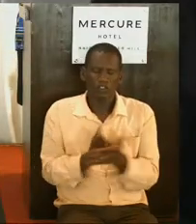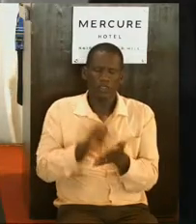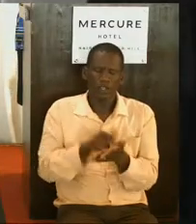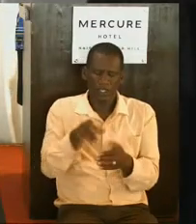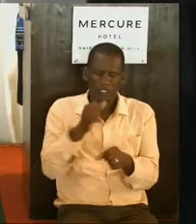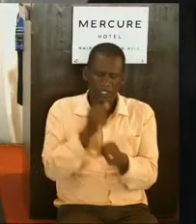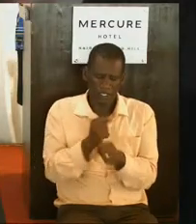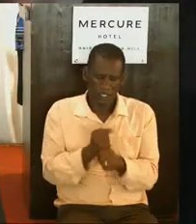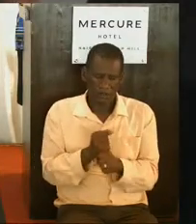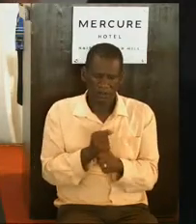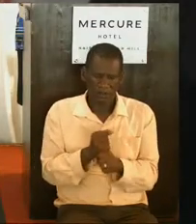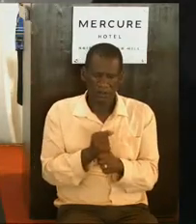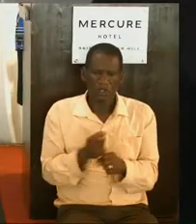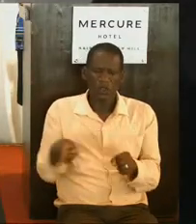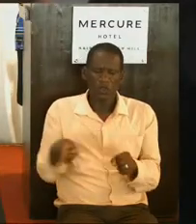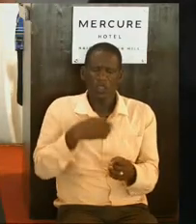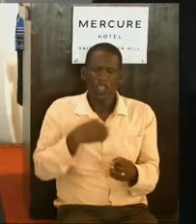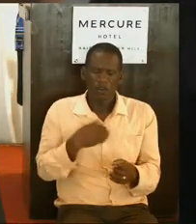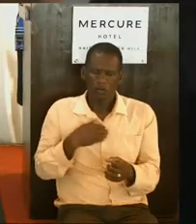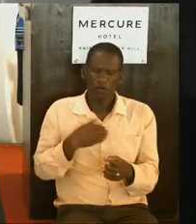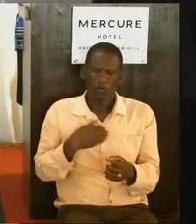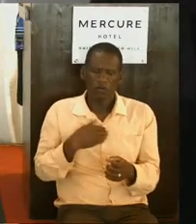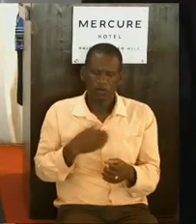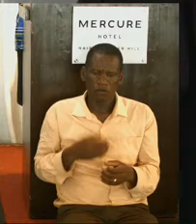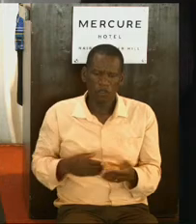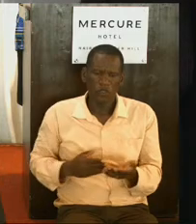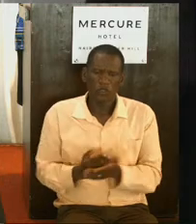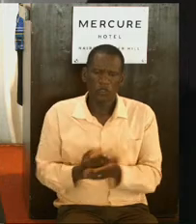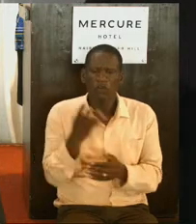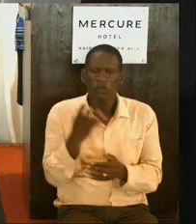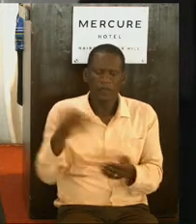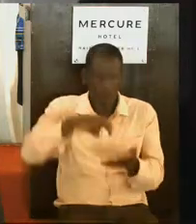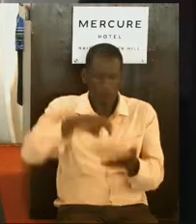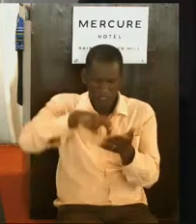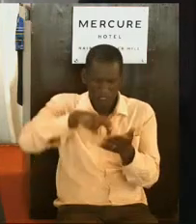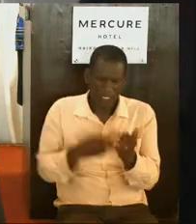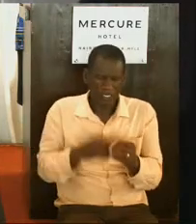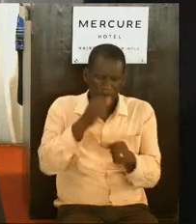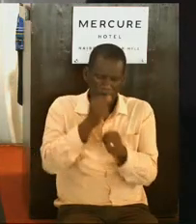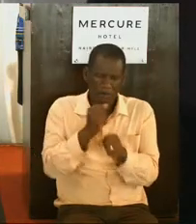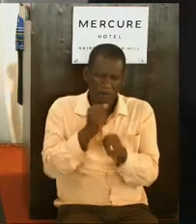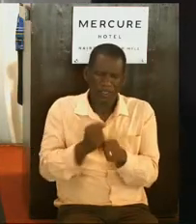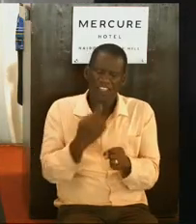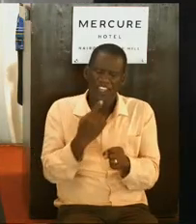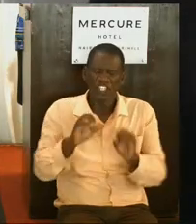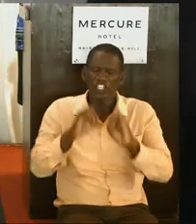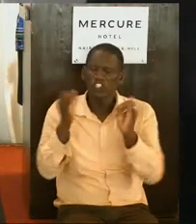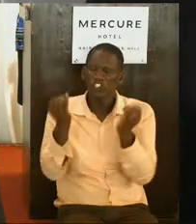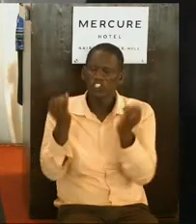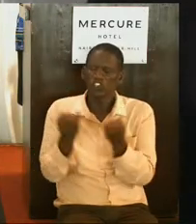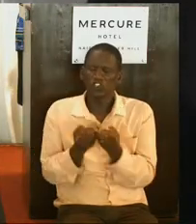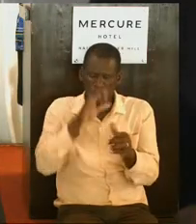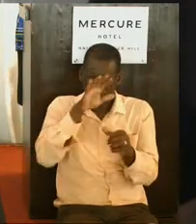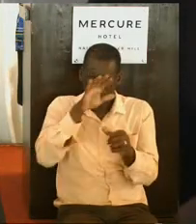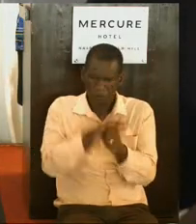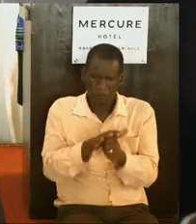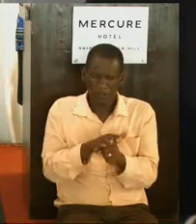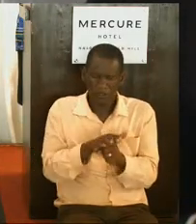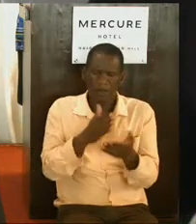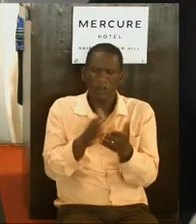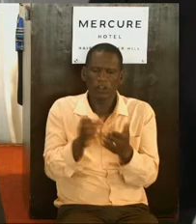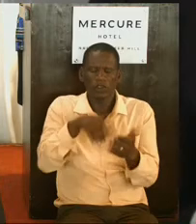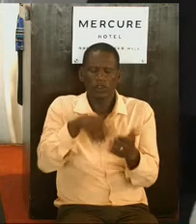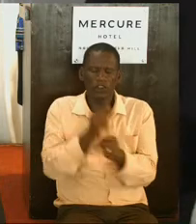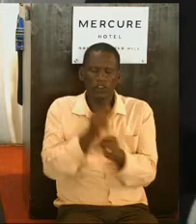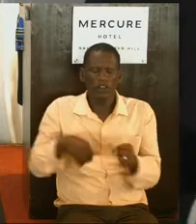is done we have committed them through the performance Contracting platform that each agency commits as part of what they